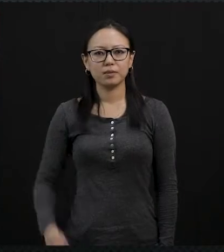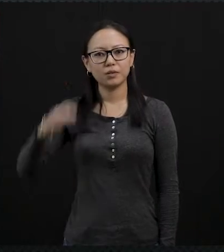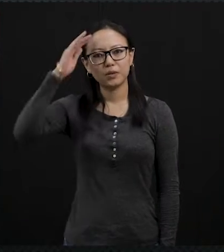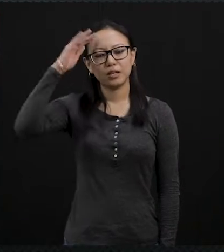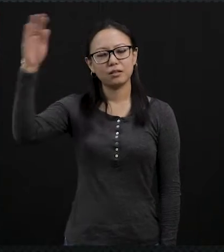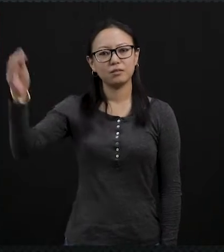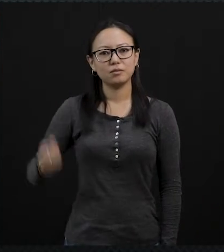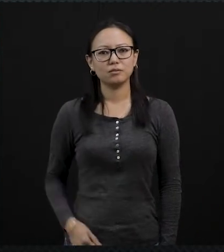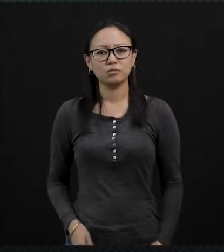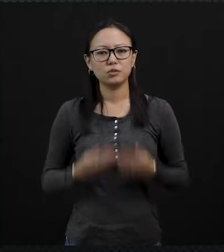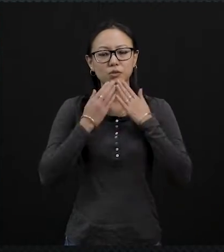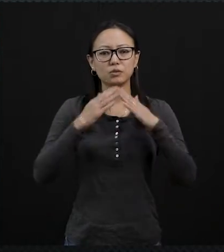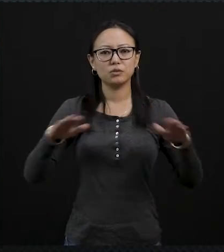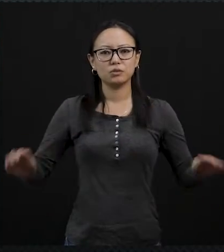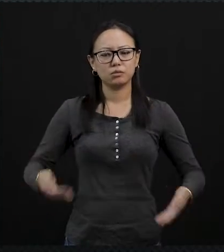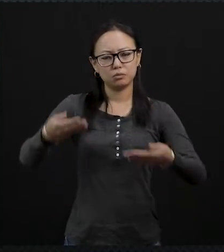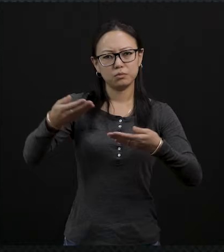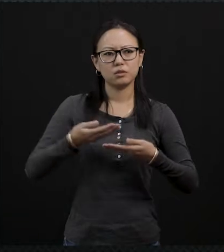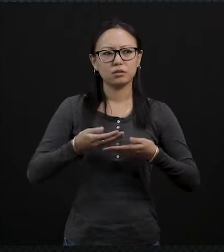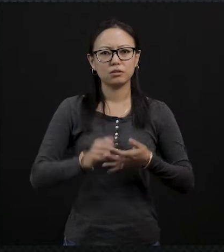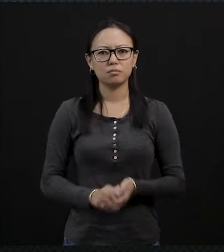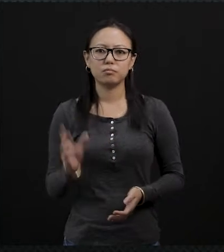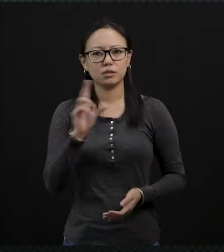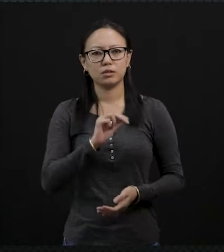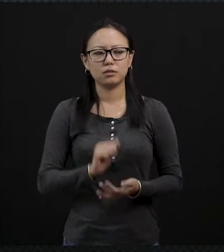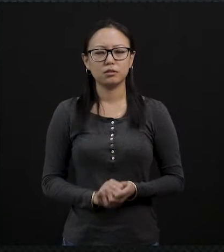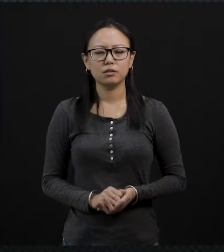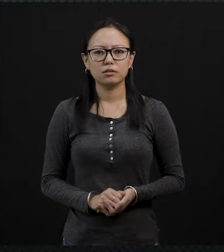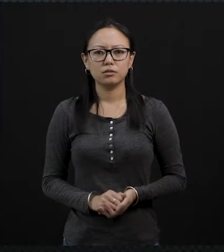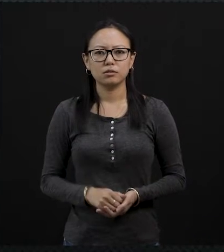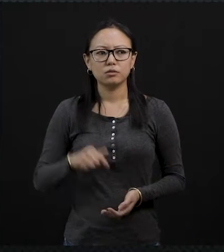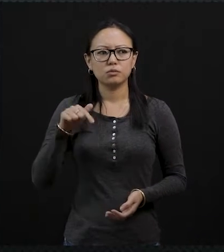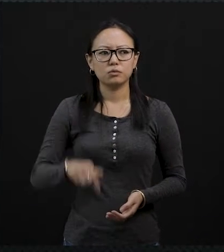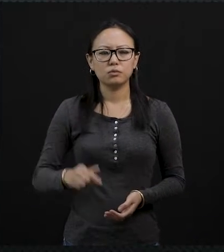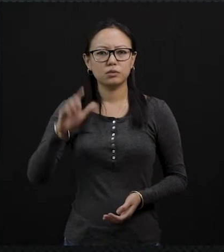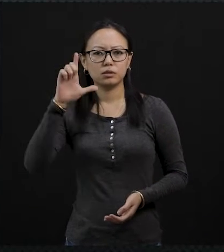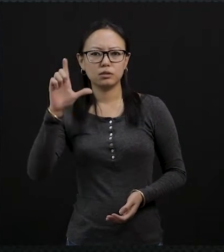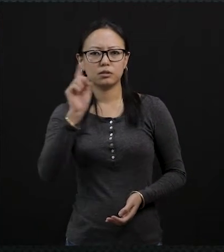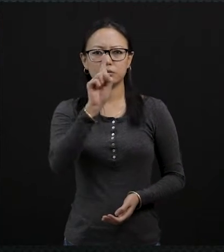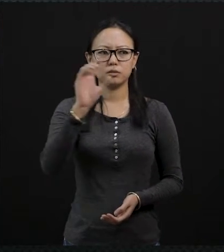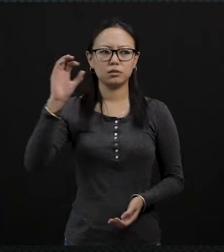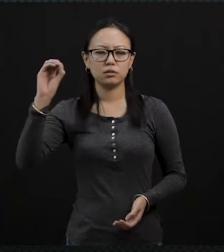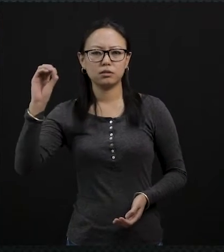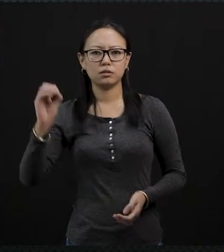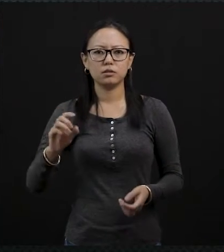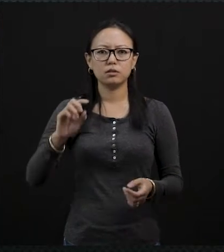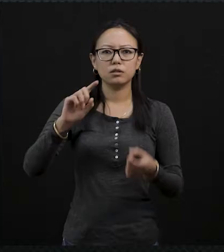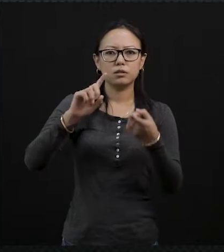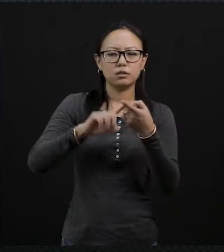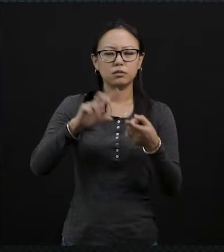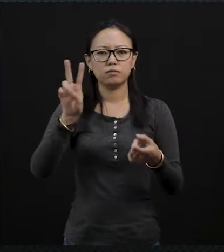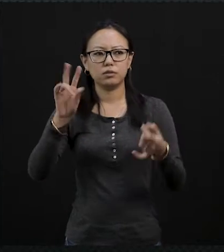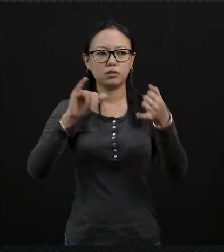Hello dear class 2 students, welcome back. So today we will discuss about lesson 10 EVS, and the name of the